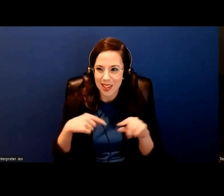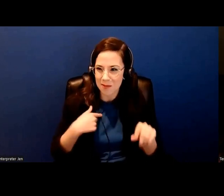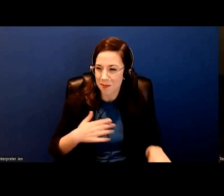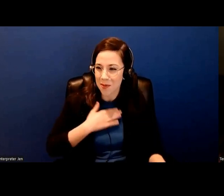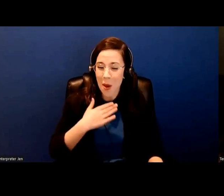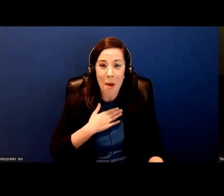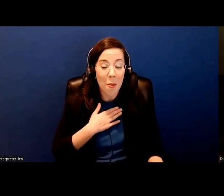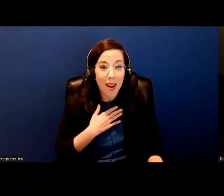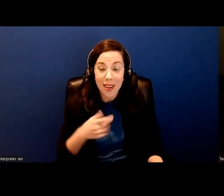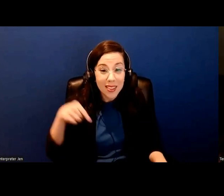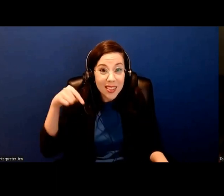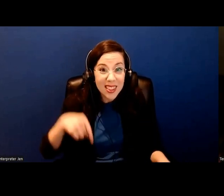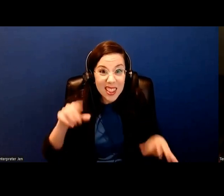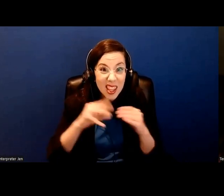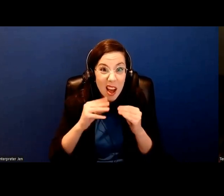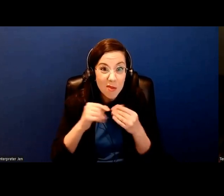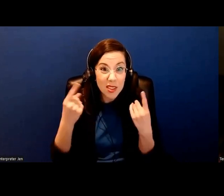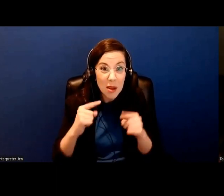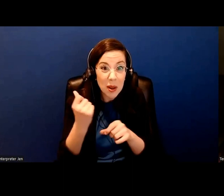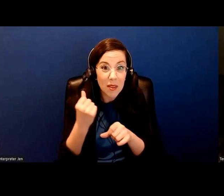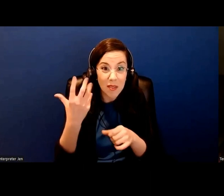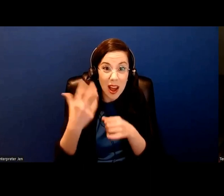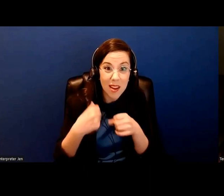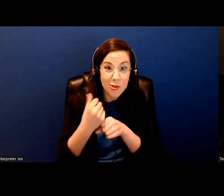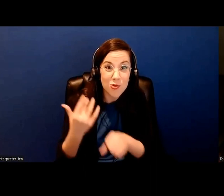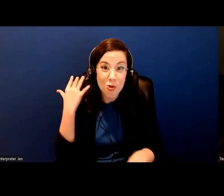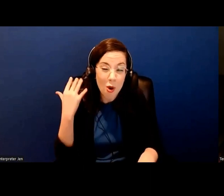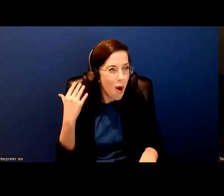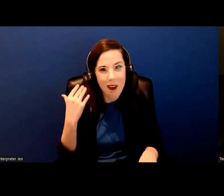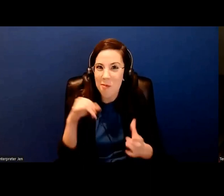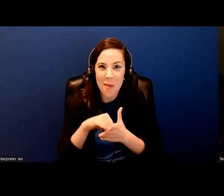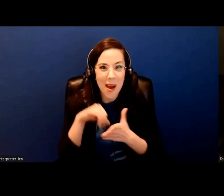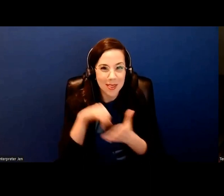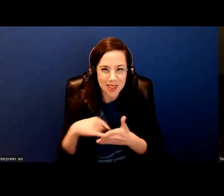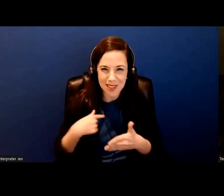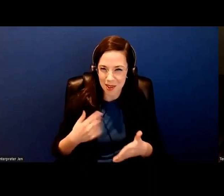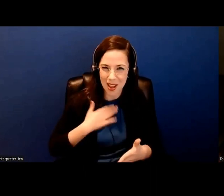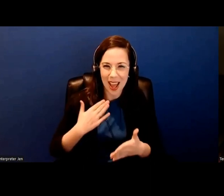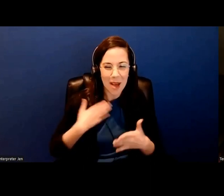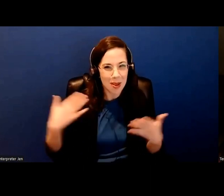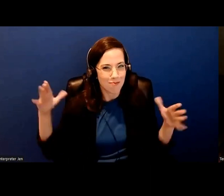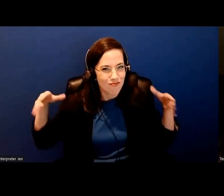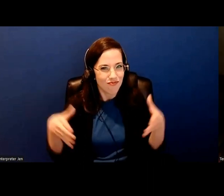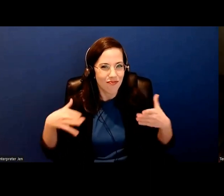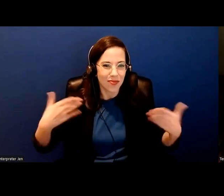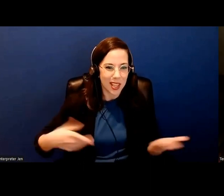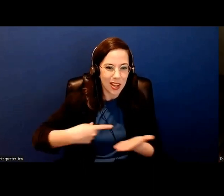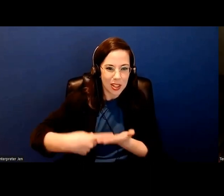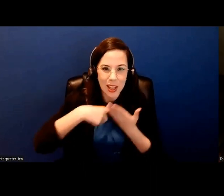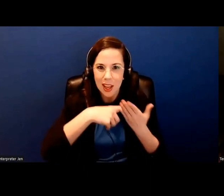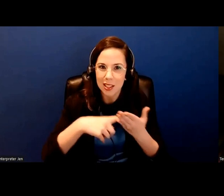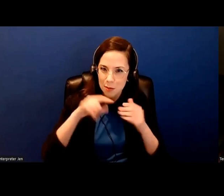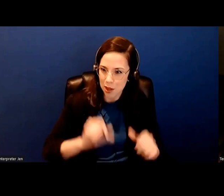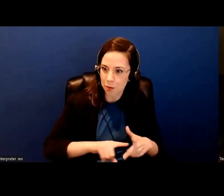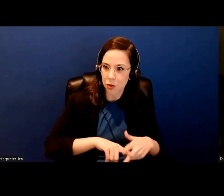even imagine this conference happening 5 years ago. So it's so incredible to be in this discussion, to be part of a sea change in our